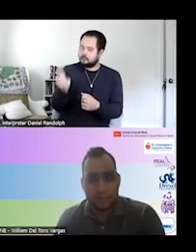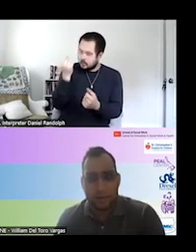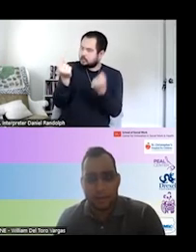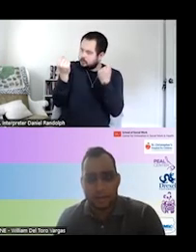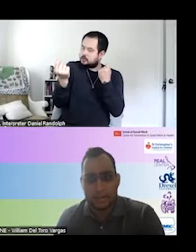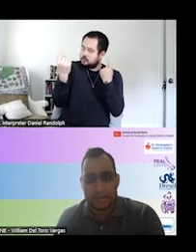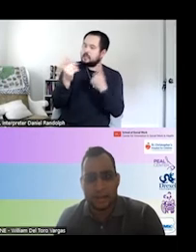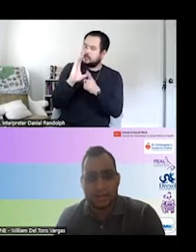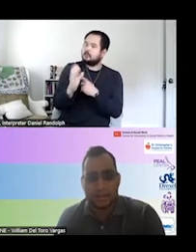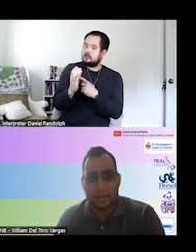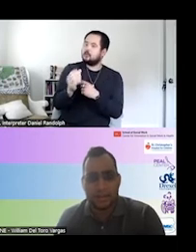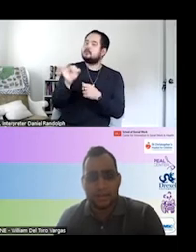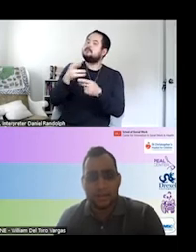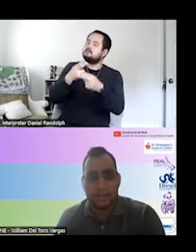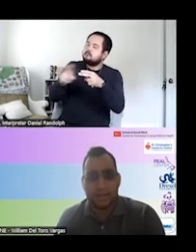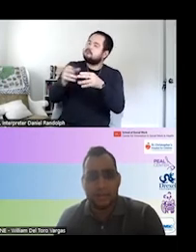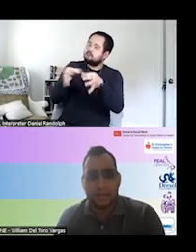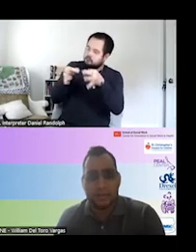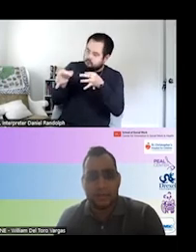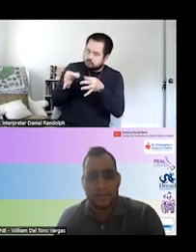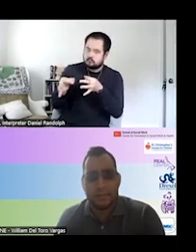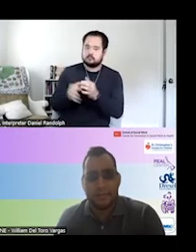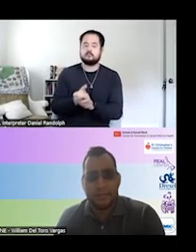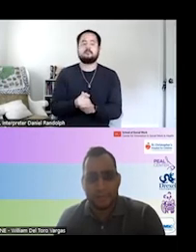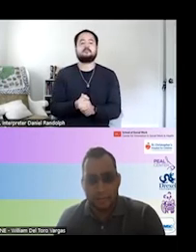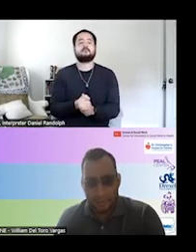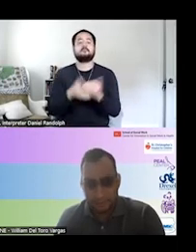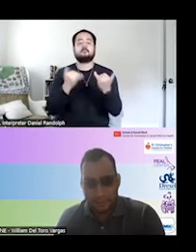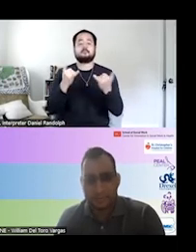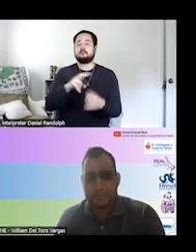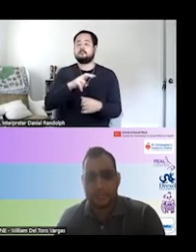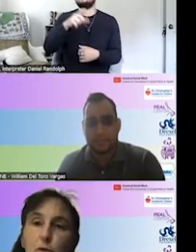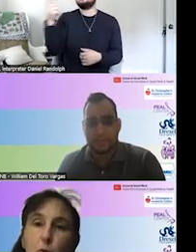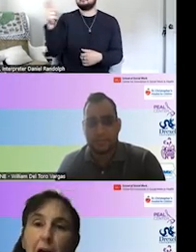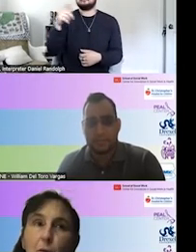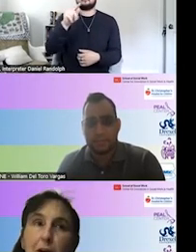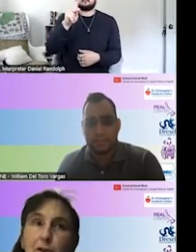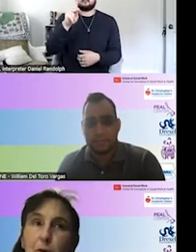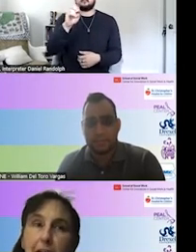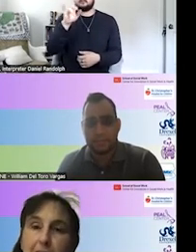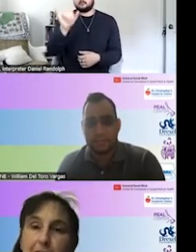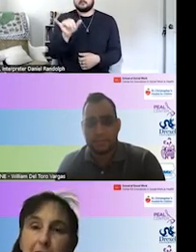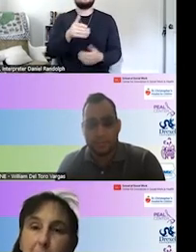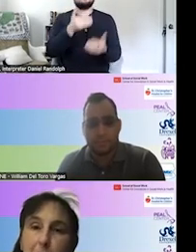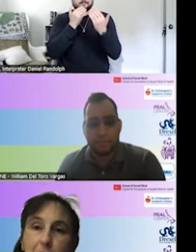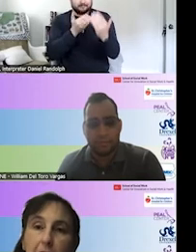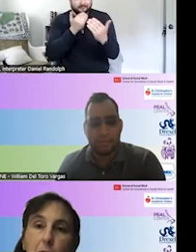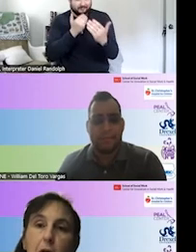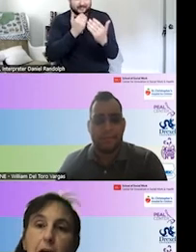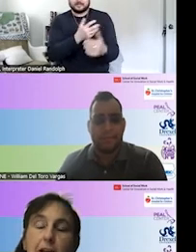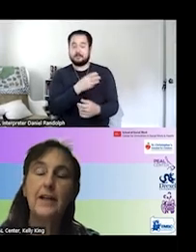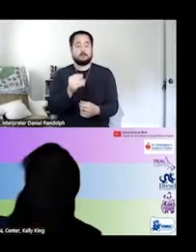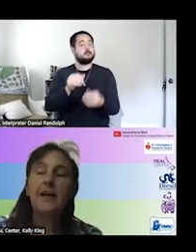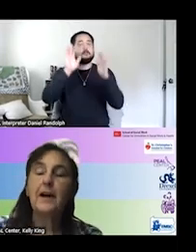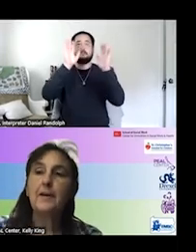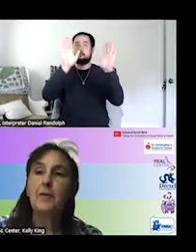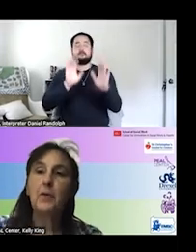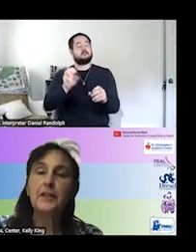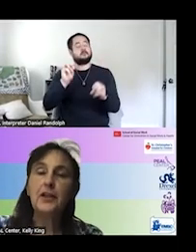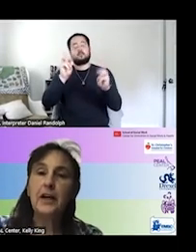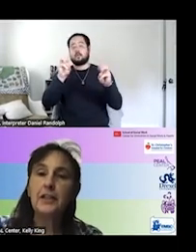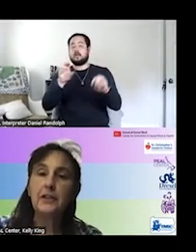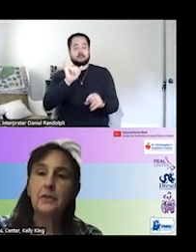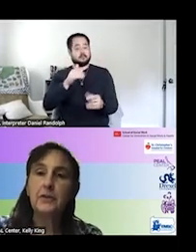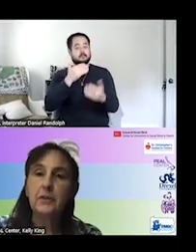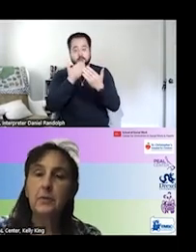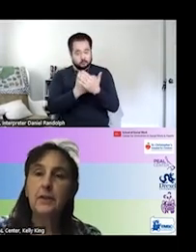for more about this slide. Thanks so much, William and Luz. Wow, what a great example that was. I want